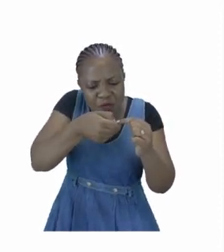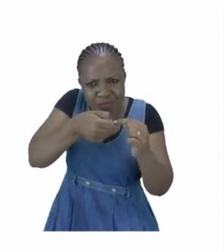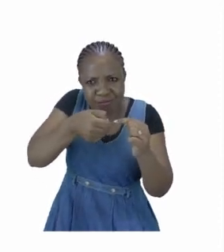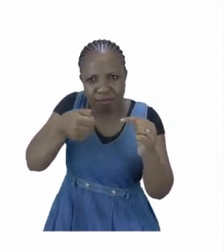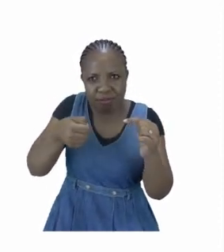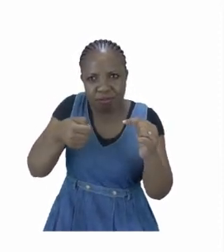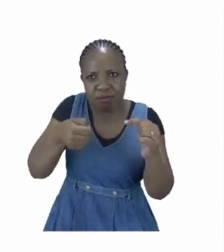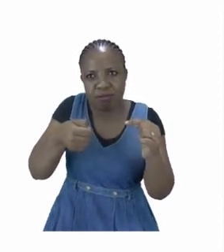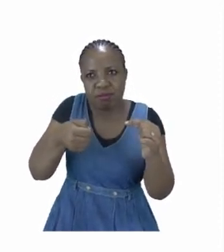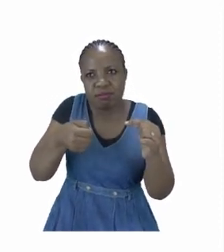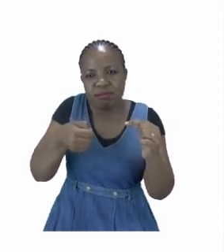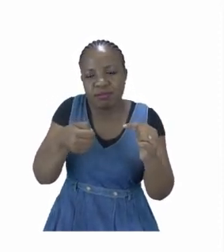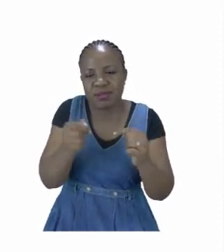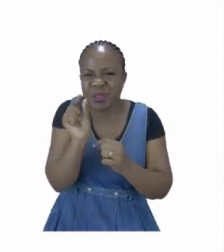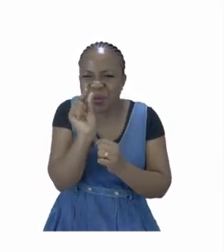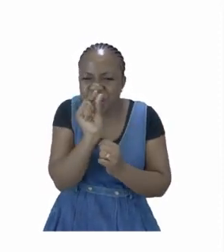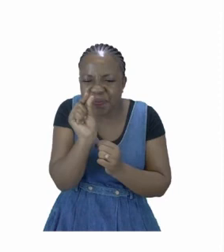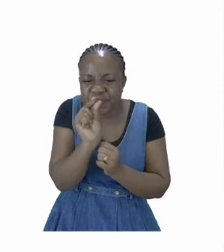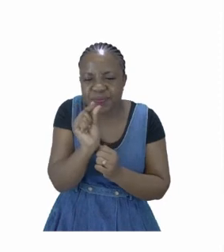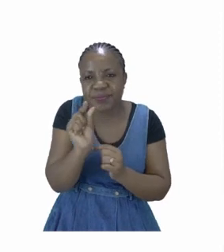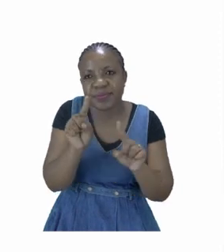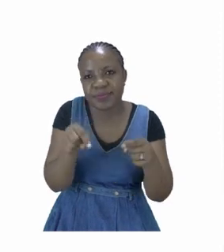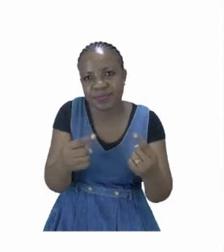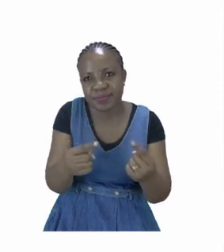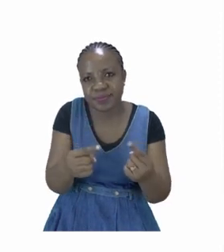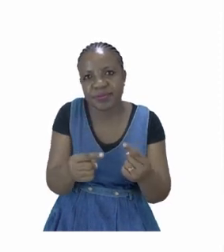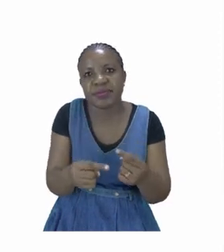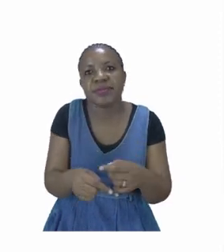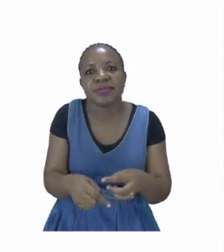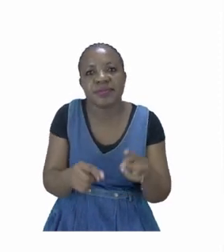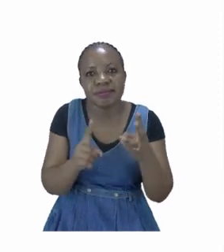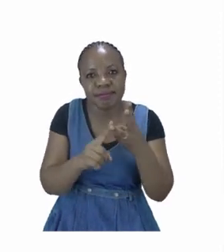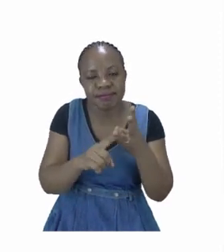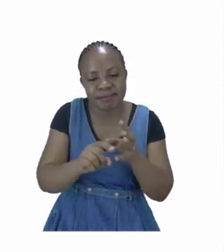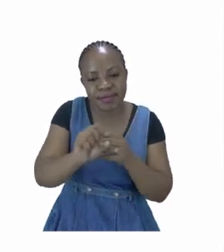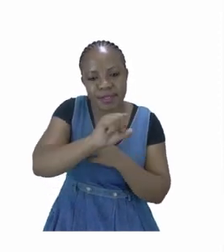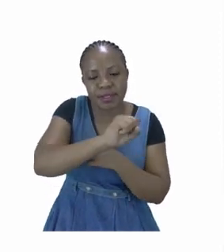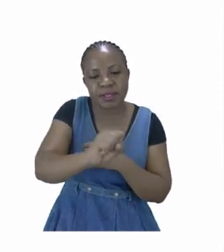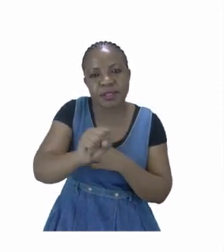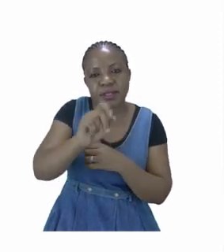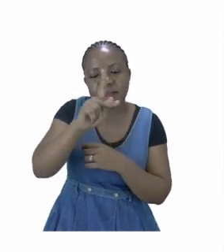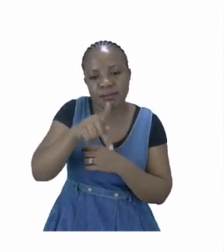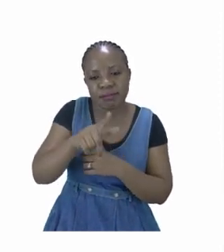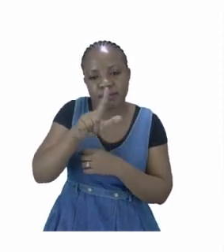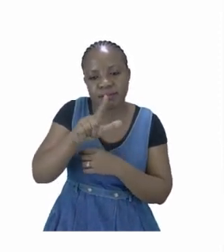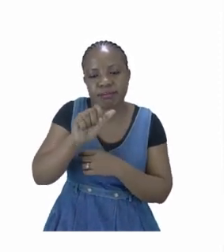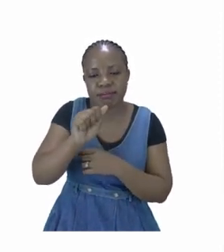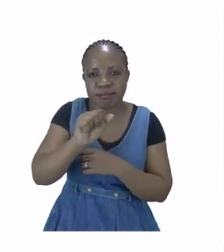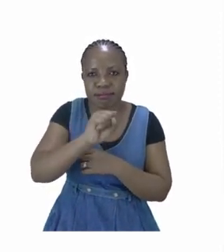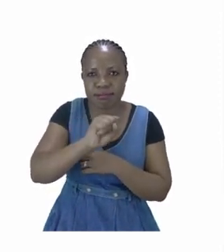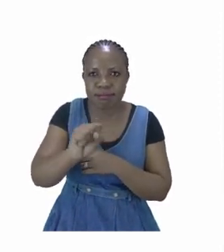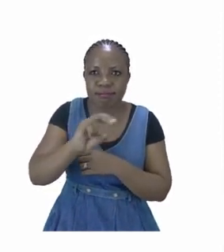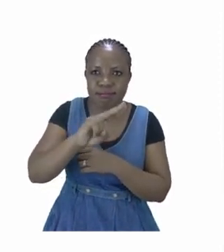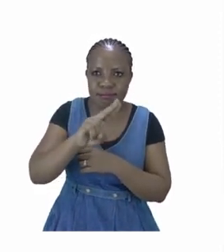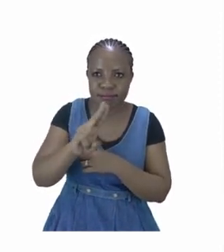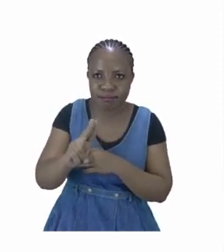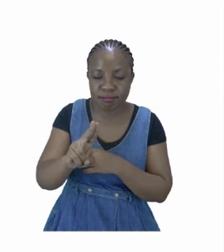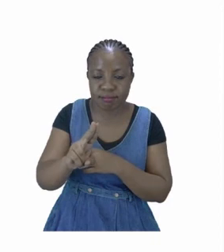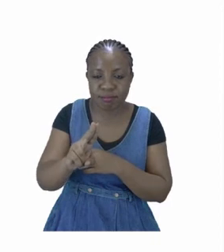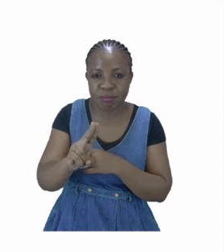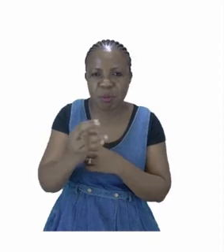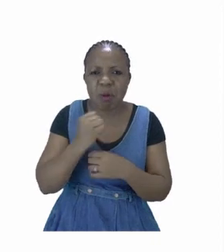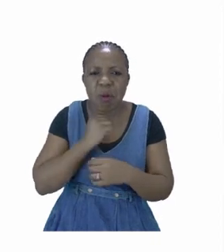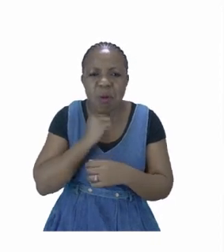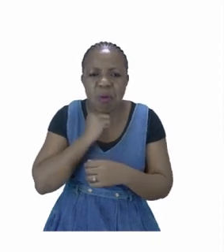to take it out. And then the word splash is the sound that is made when anything